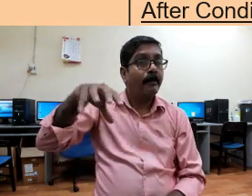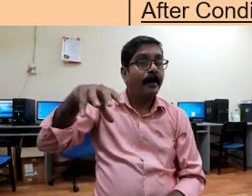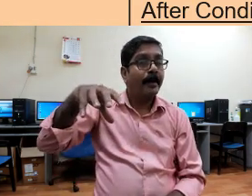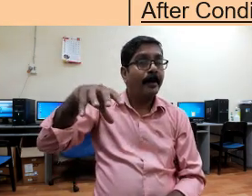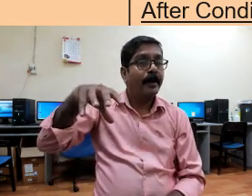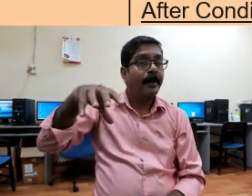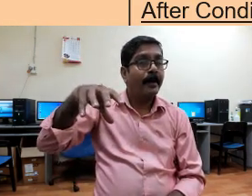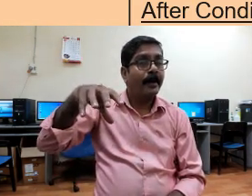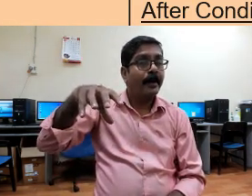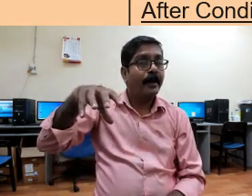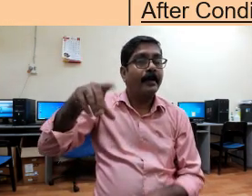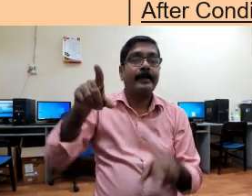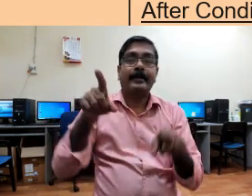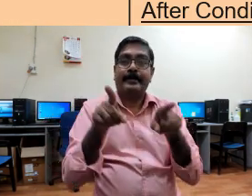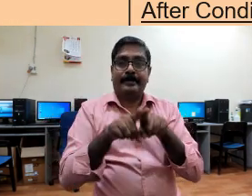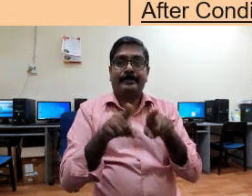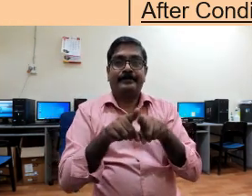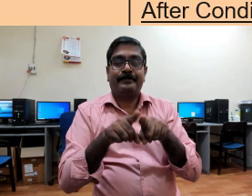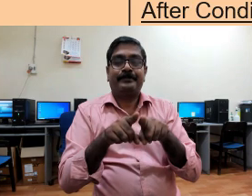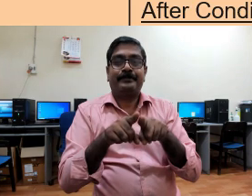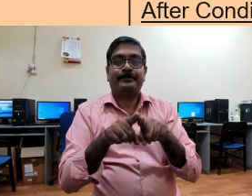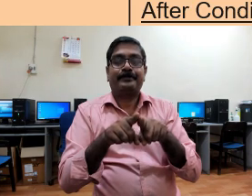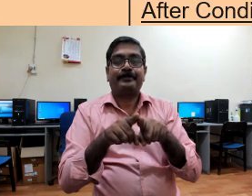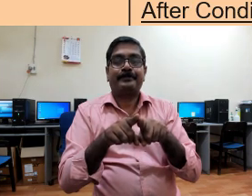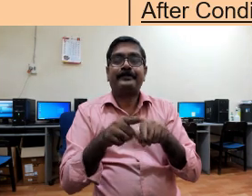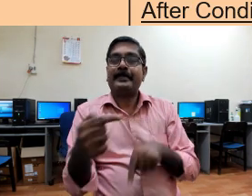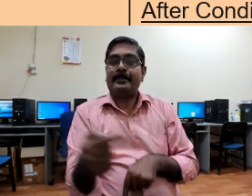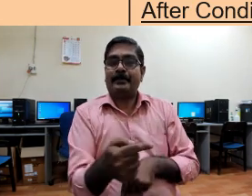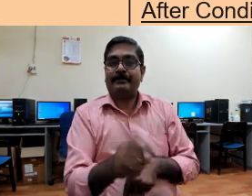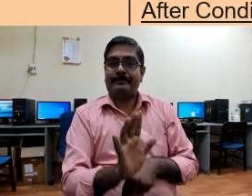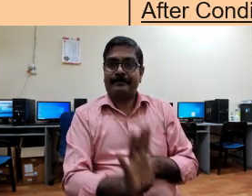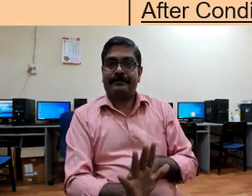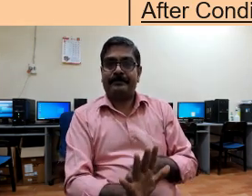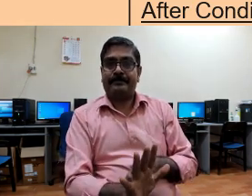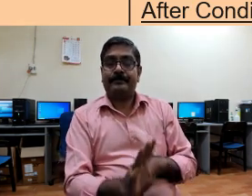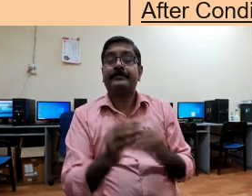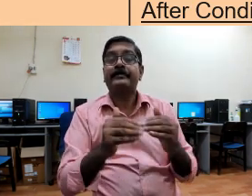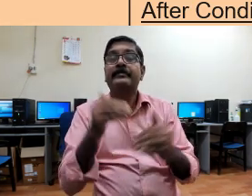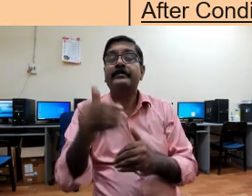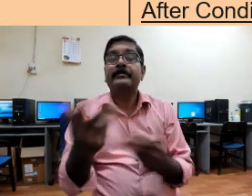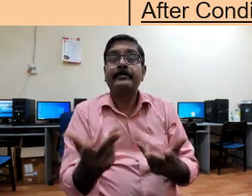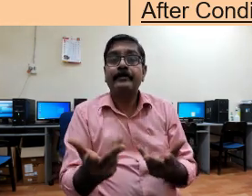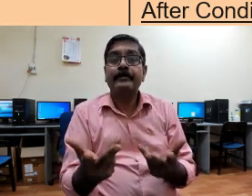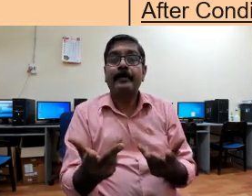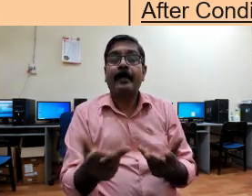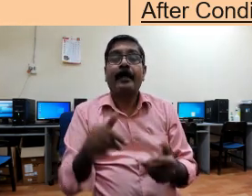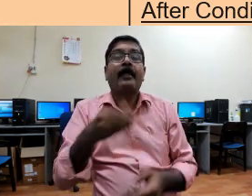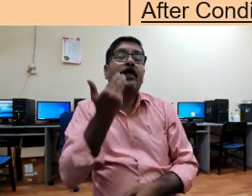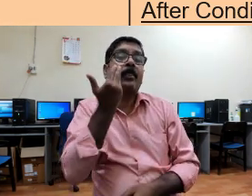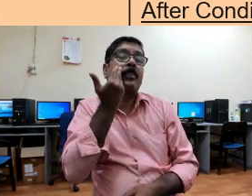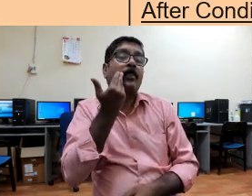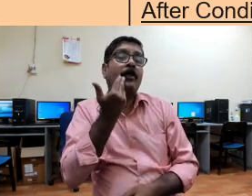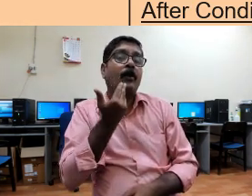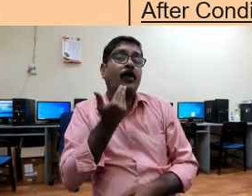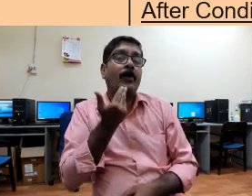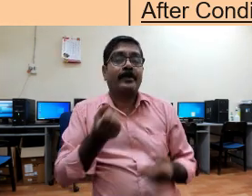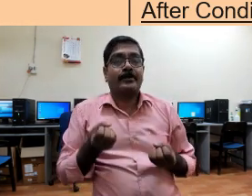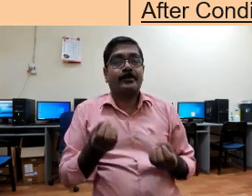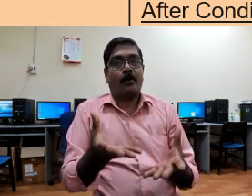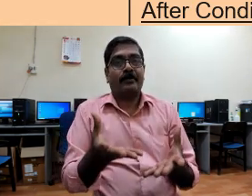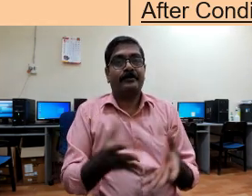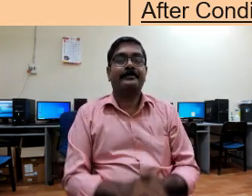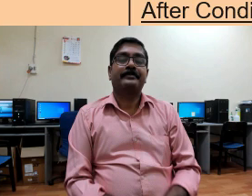Before conditioning, along with the food, that is the unconditioned stimulus, the unconditioned response, salivation,